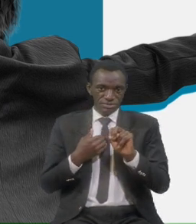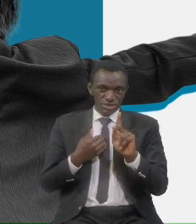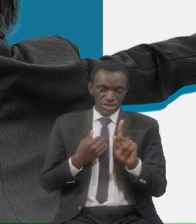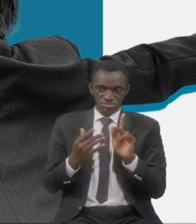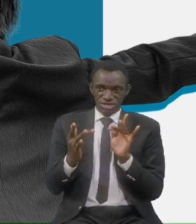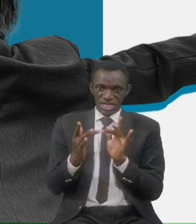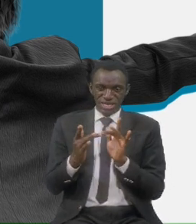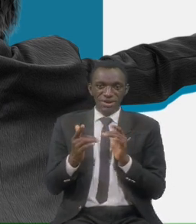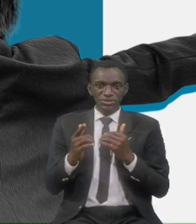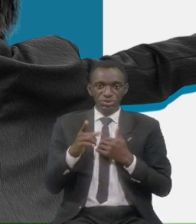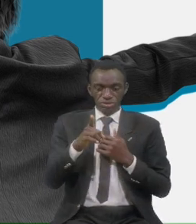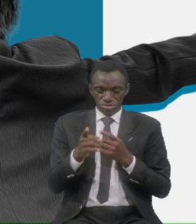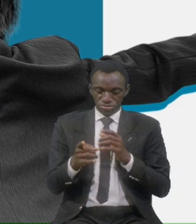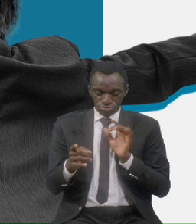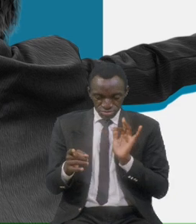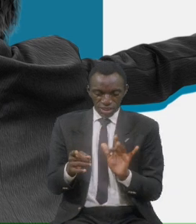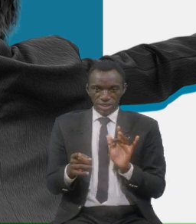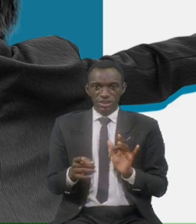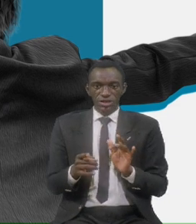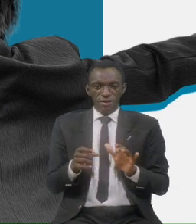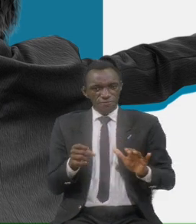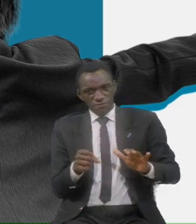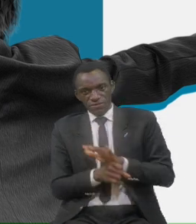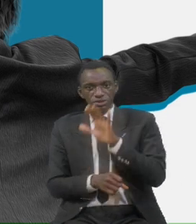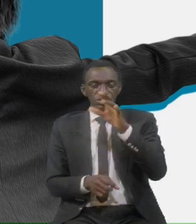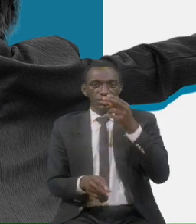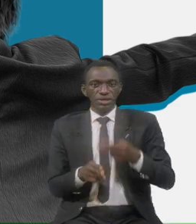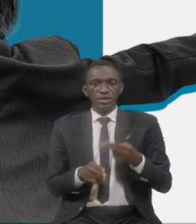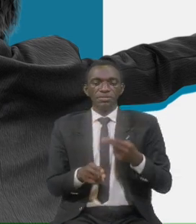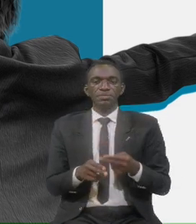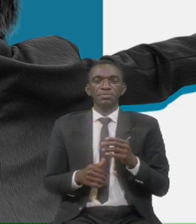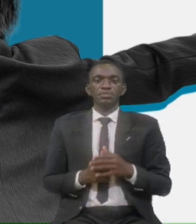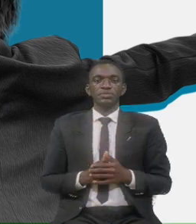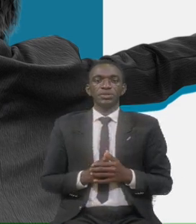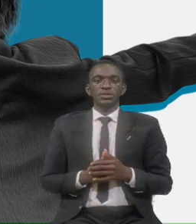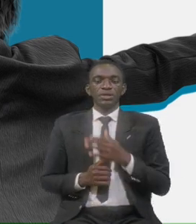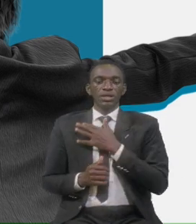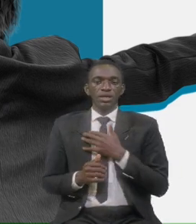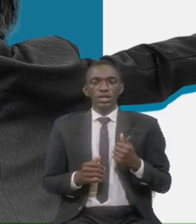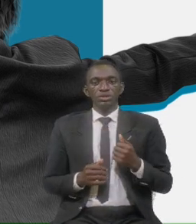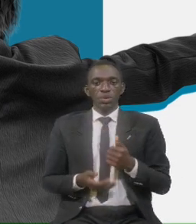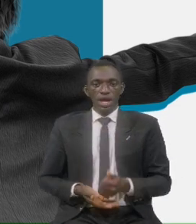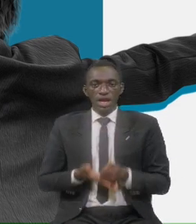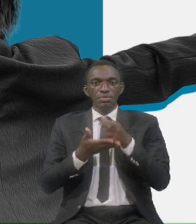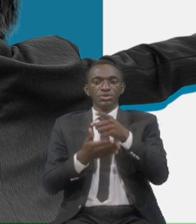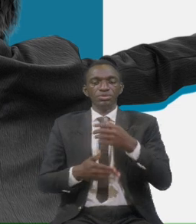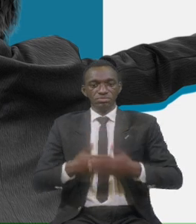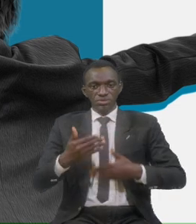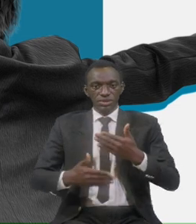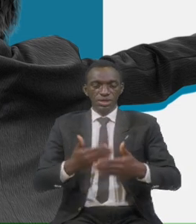assist you further in your new work with Christ the Lord.